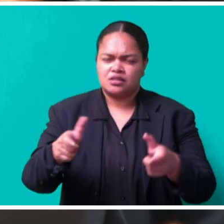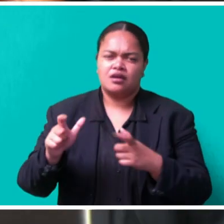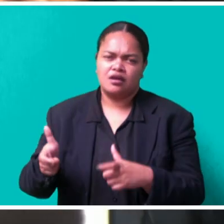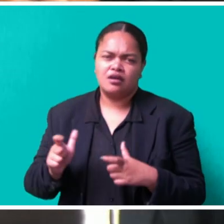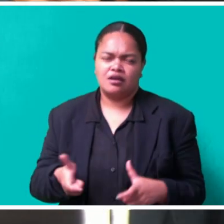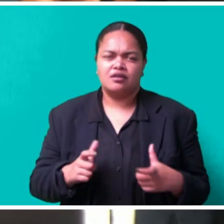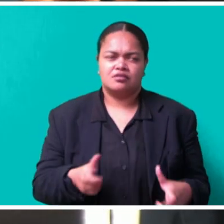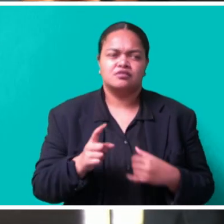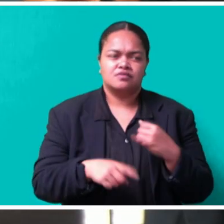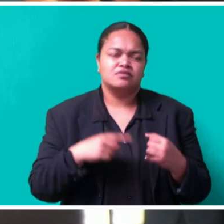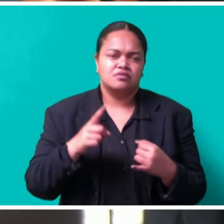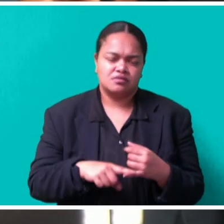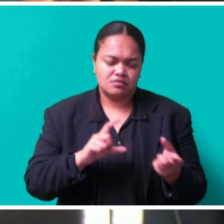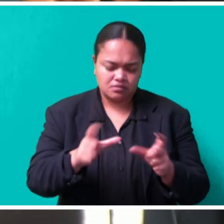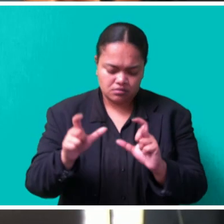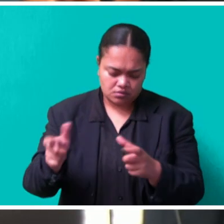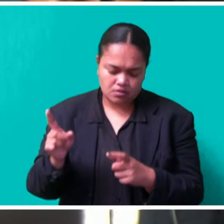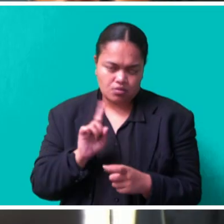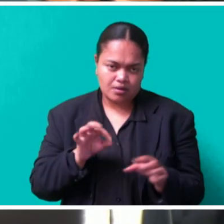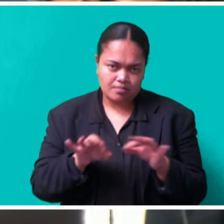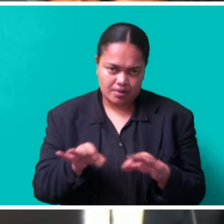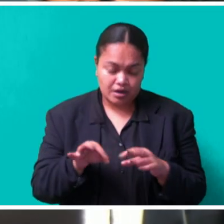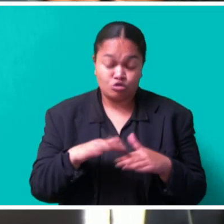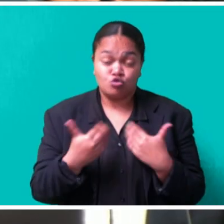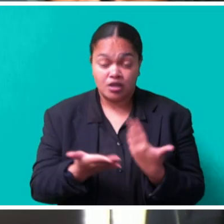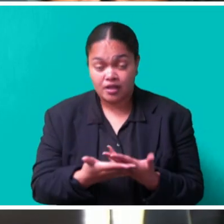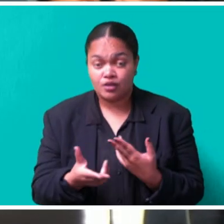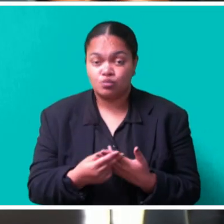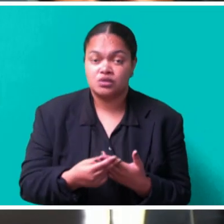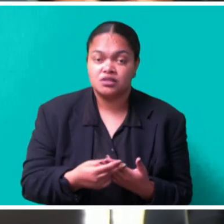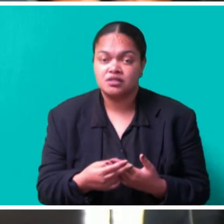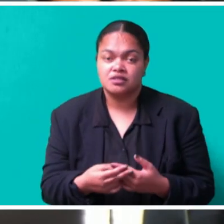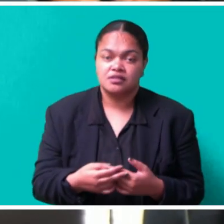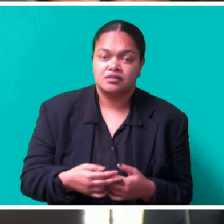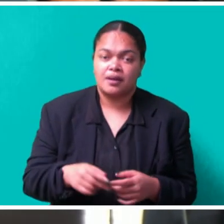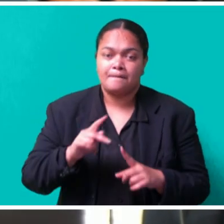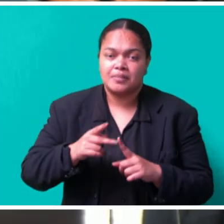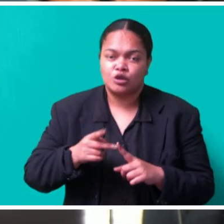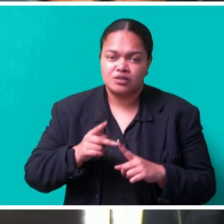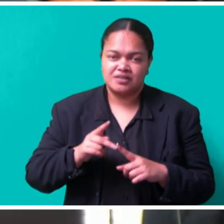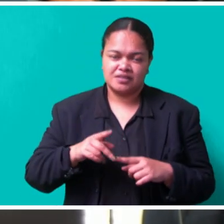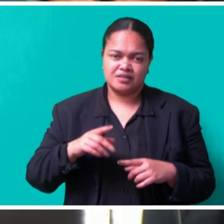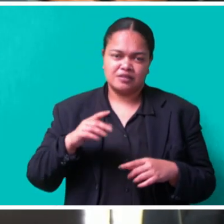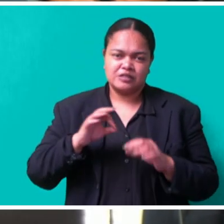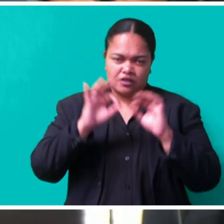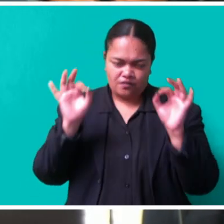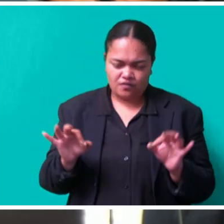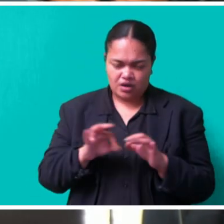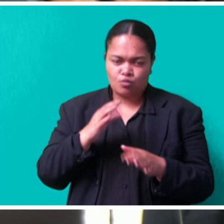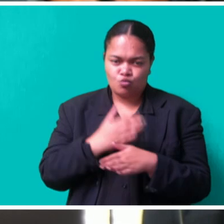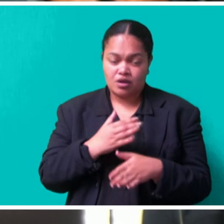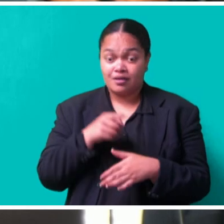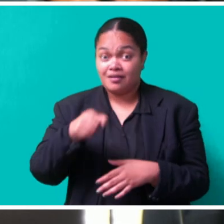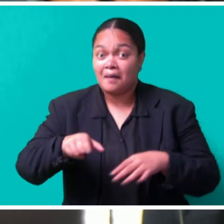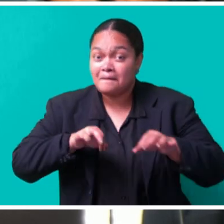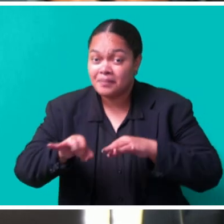cluster contingency plans together with the fuel prioritization framework. These plans are aligned to